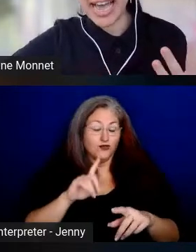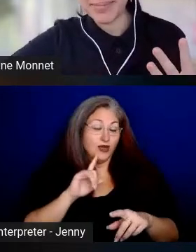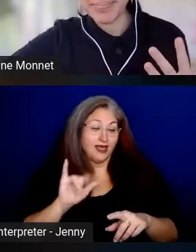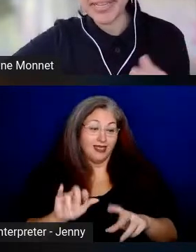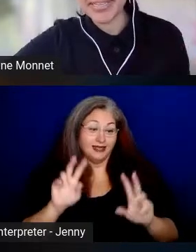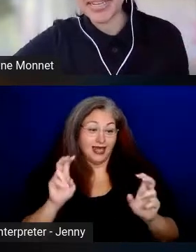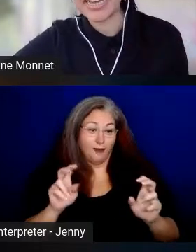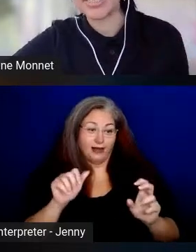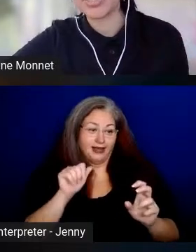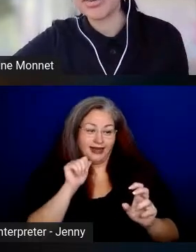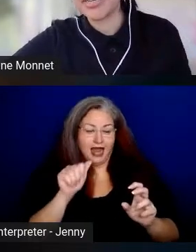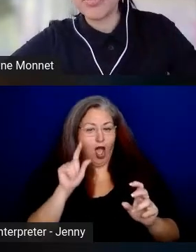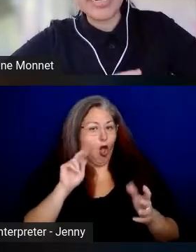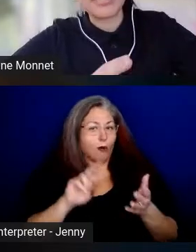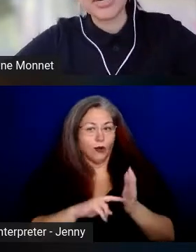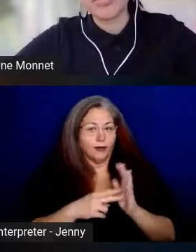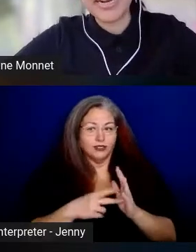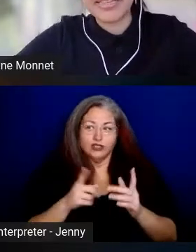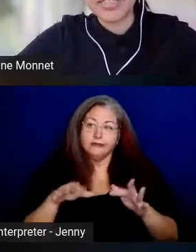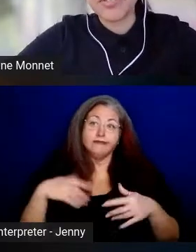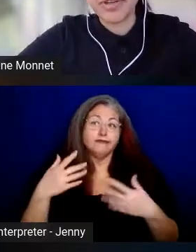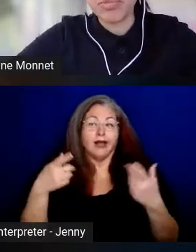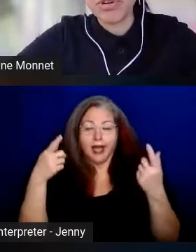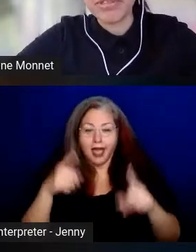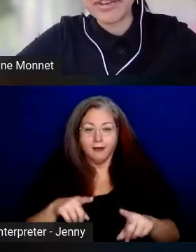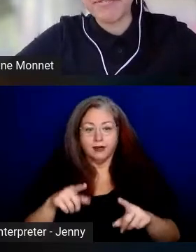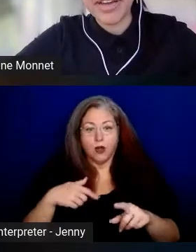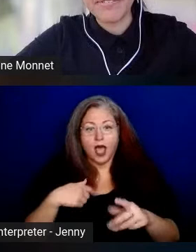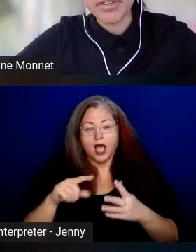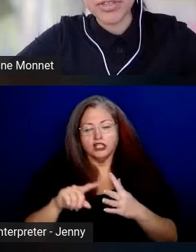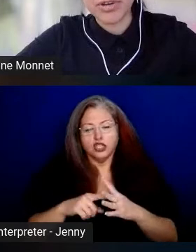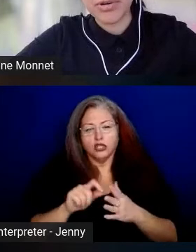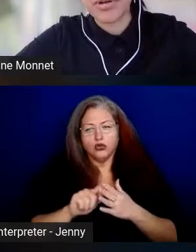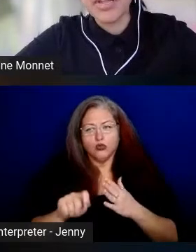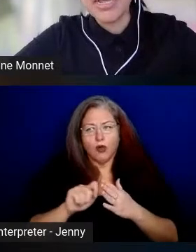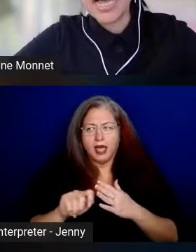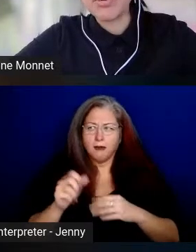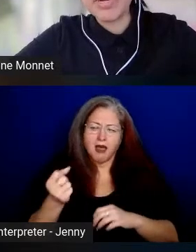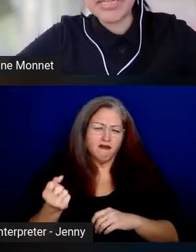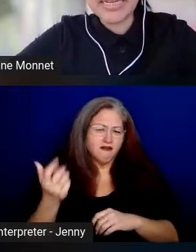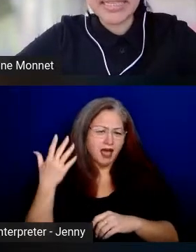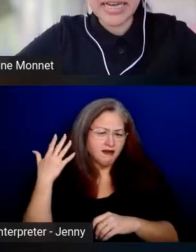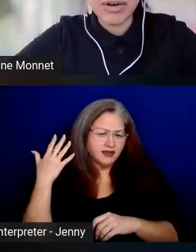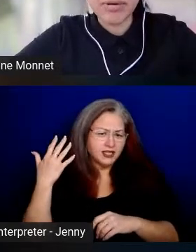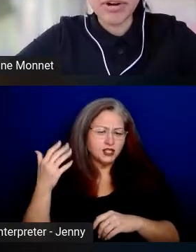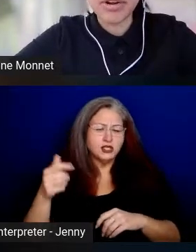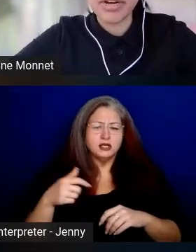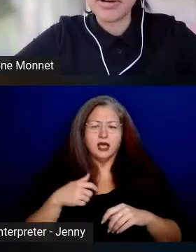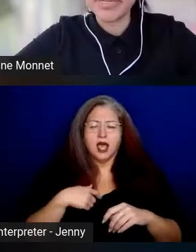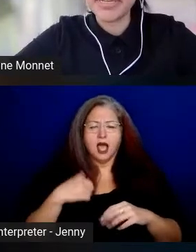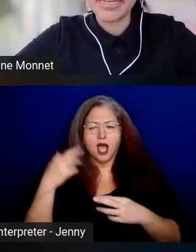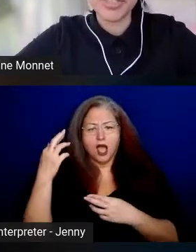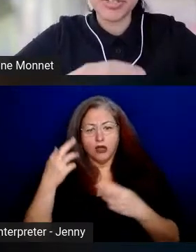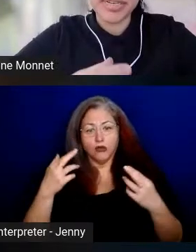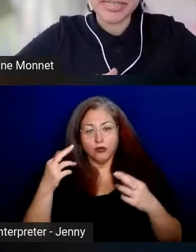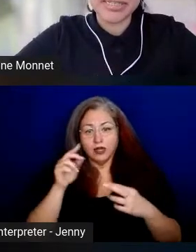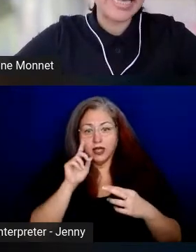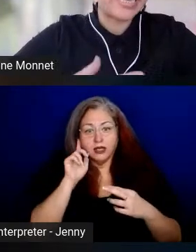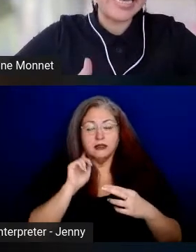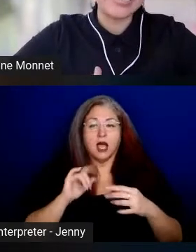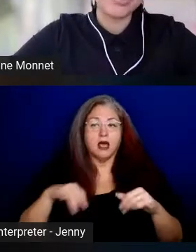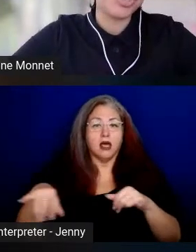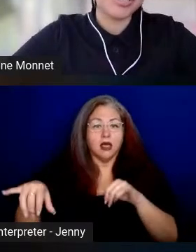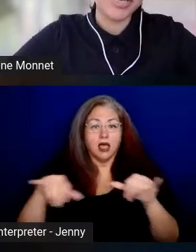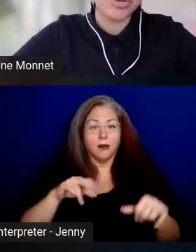kind of happened. When I started writing this film more than 5 years ago, I realized how our common histories,